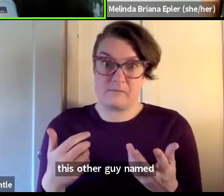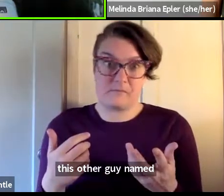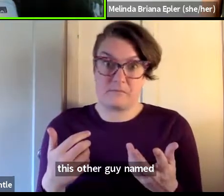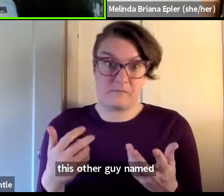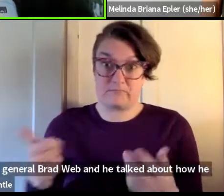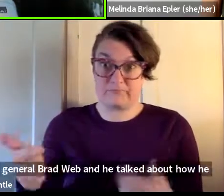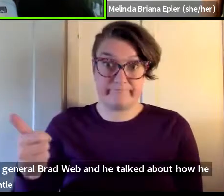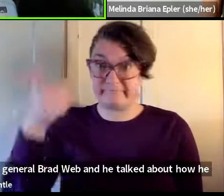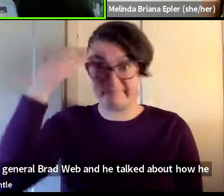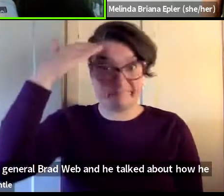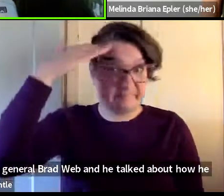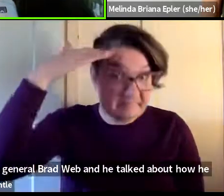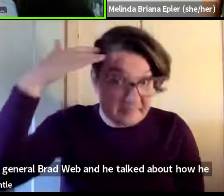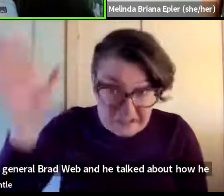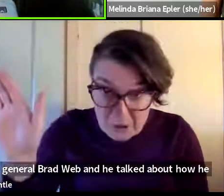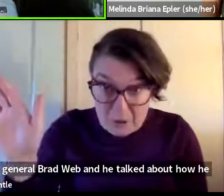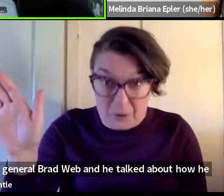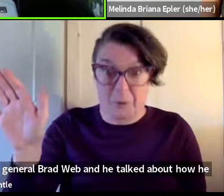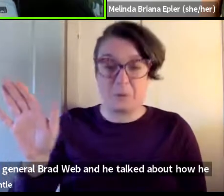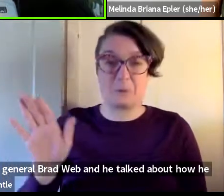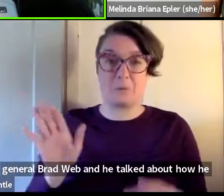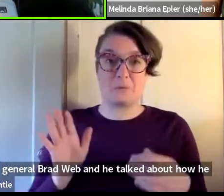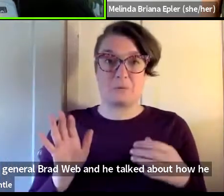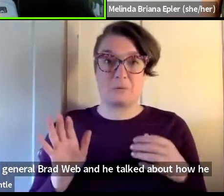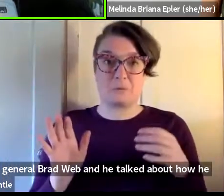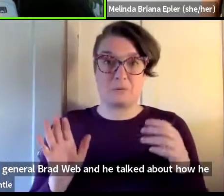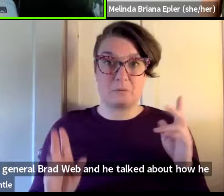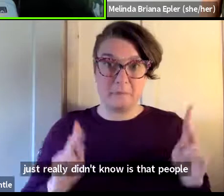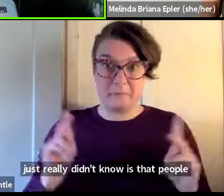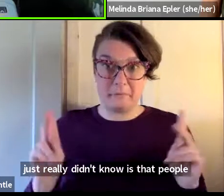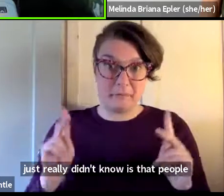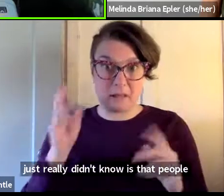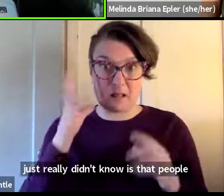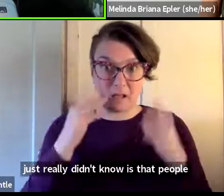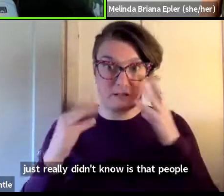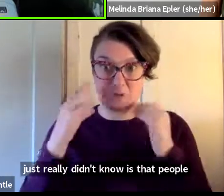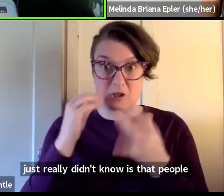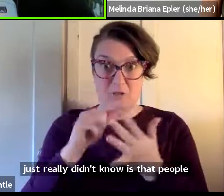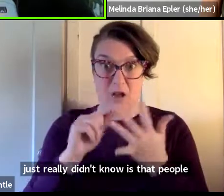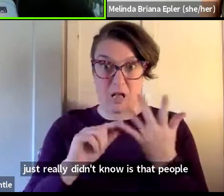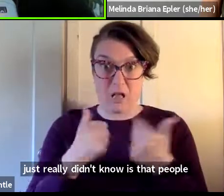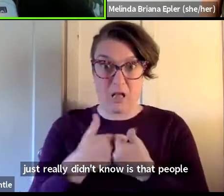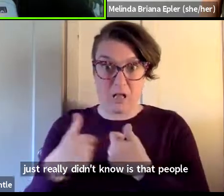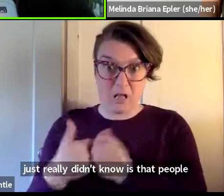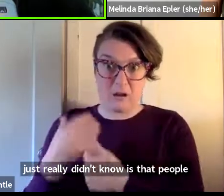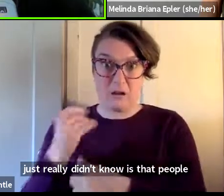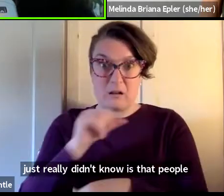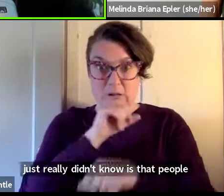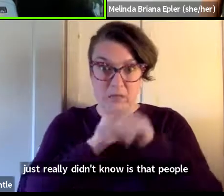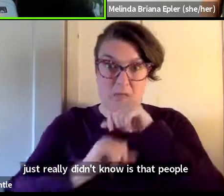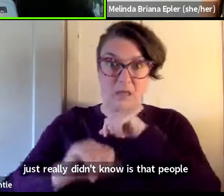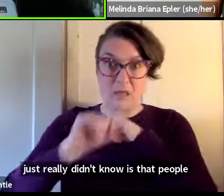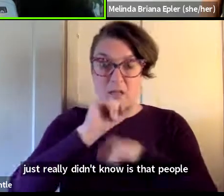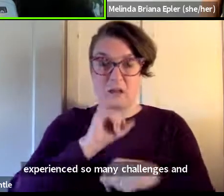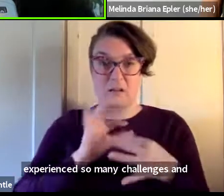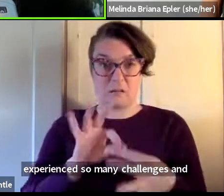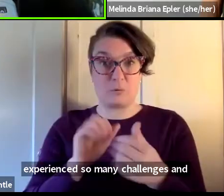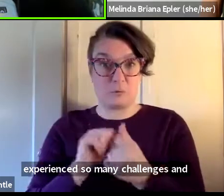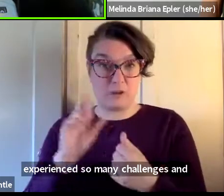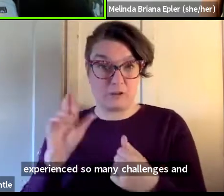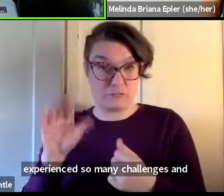know that people experienced so many challenges and hardships when it comes to